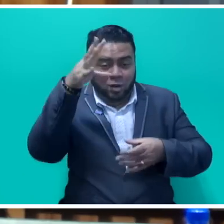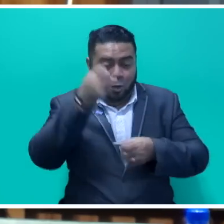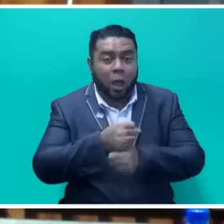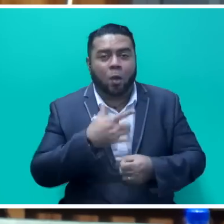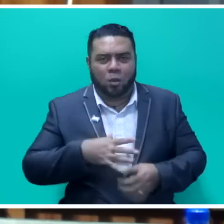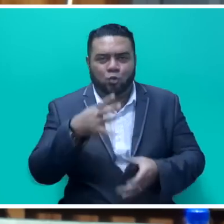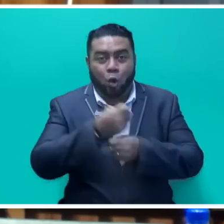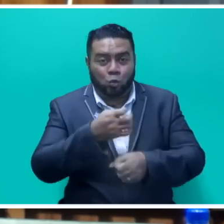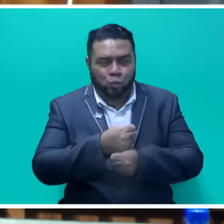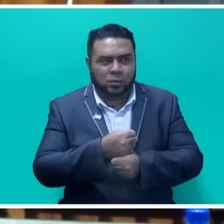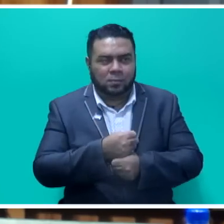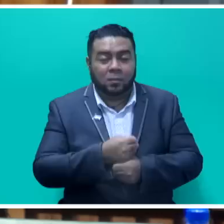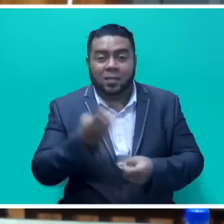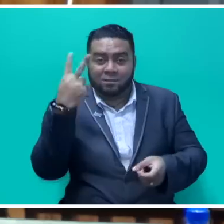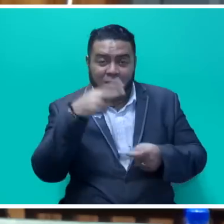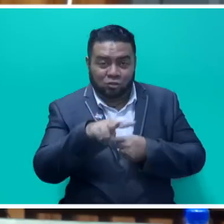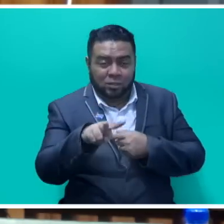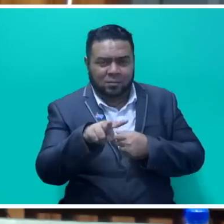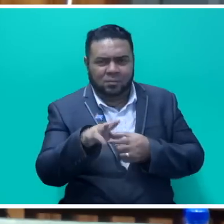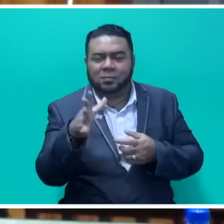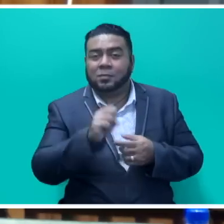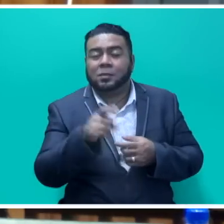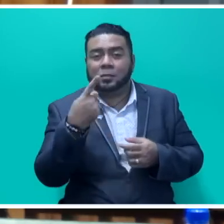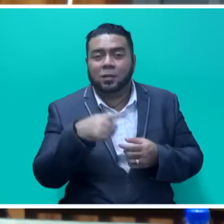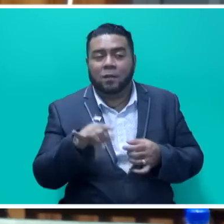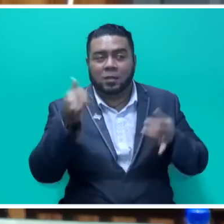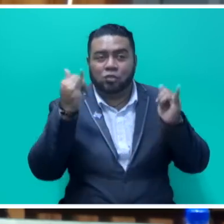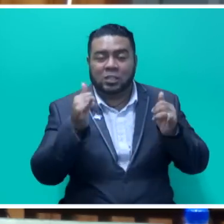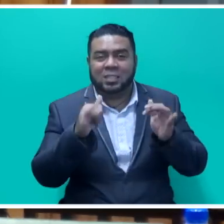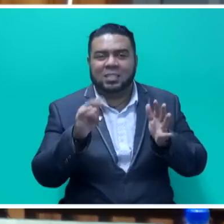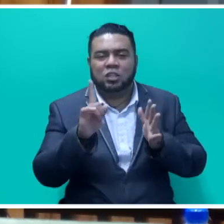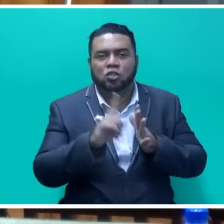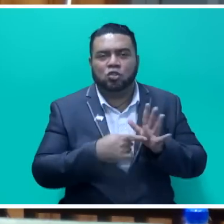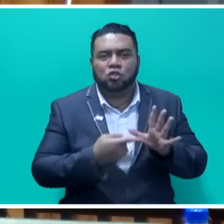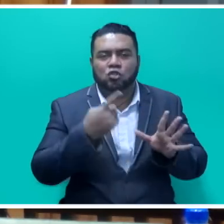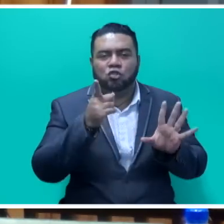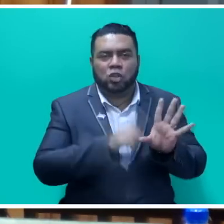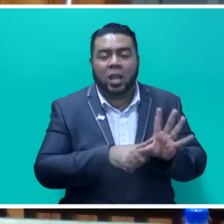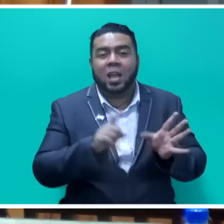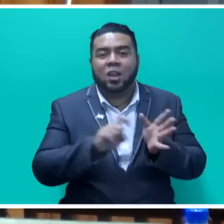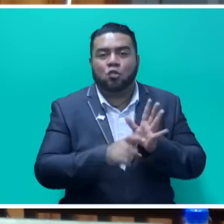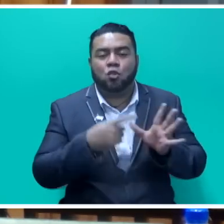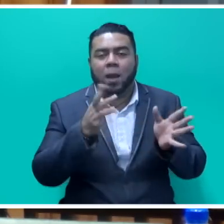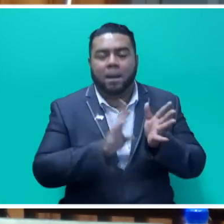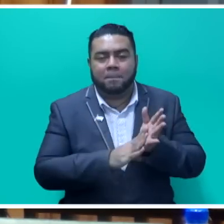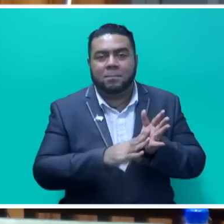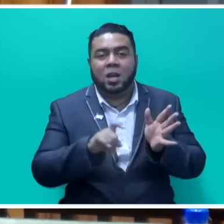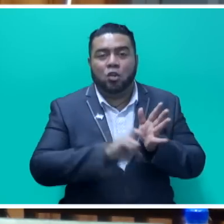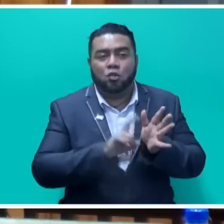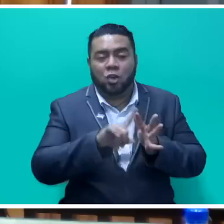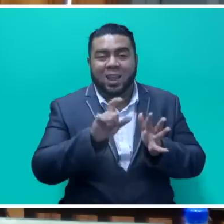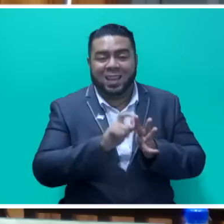that the vision of Honorable Justice Jairam Reddy and Honorable Prime Minister Sitiveni